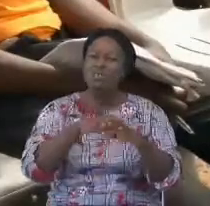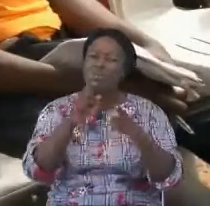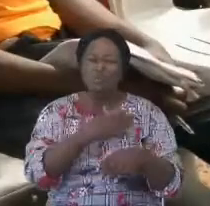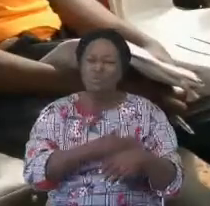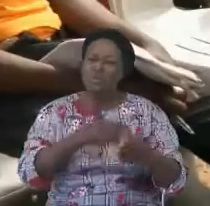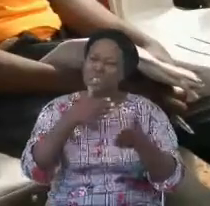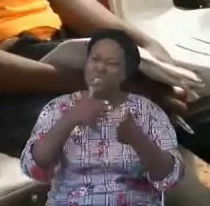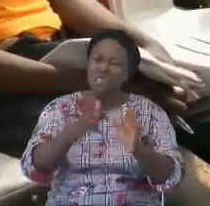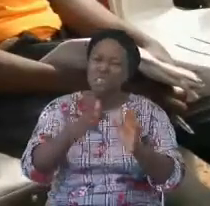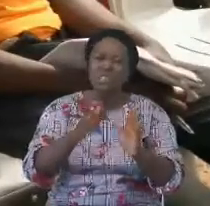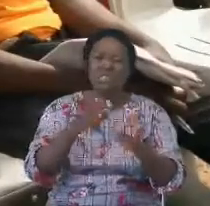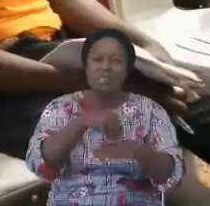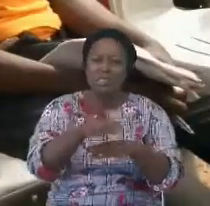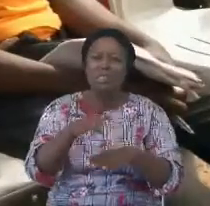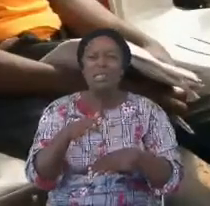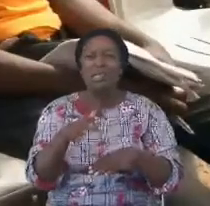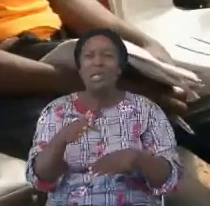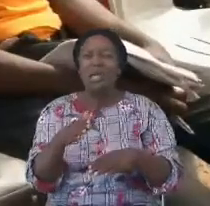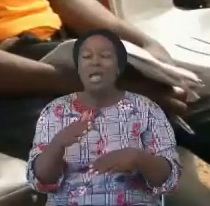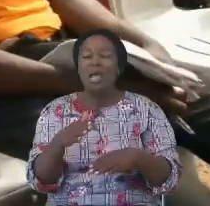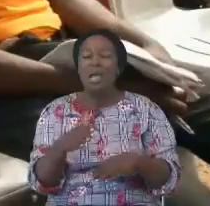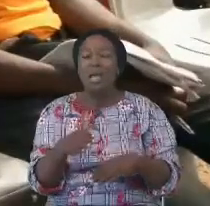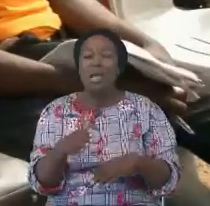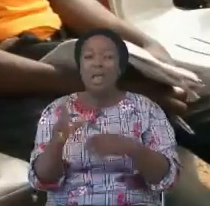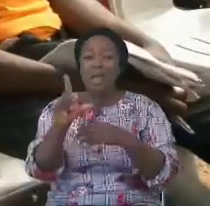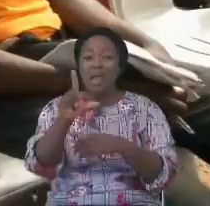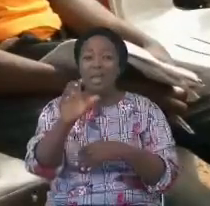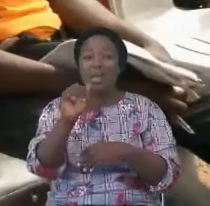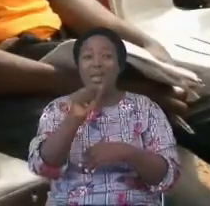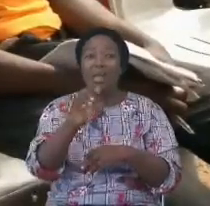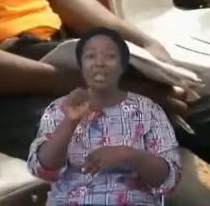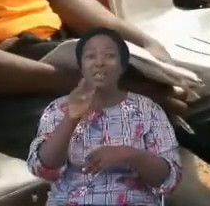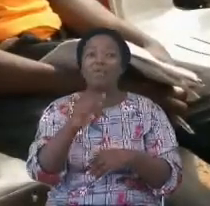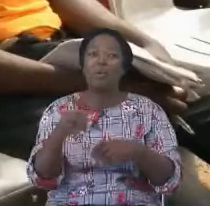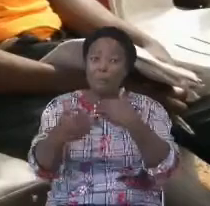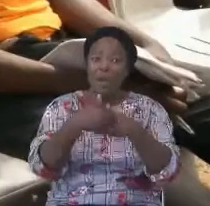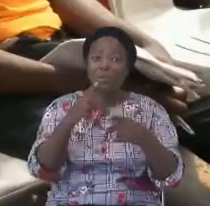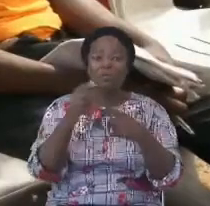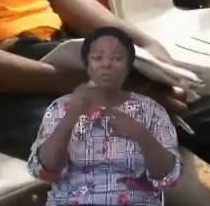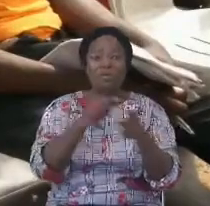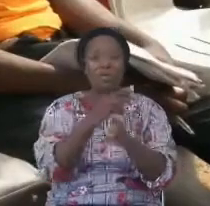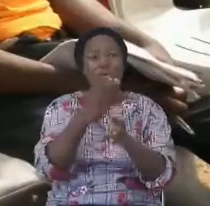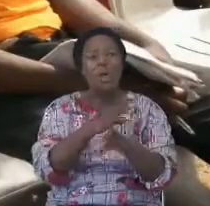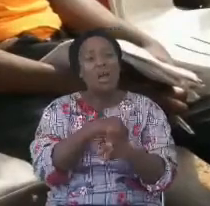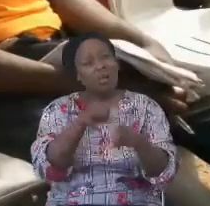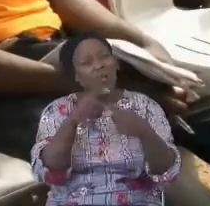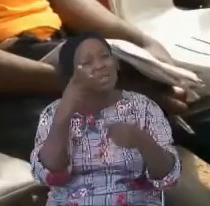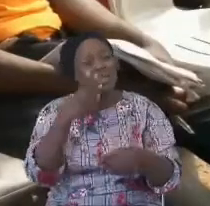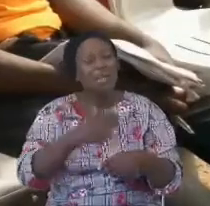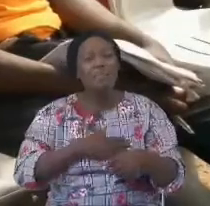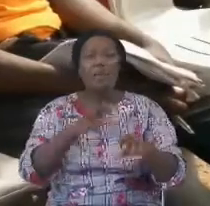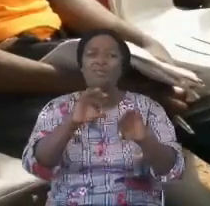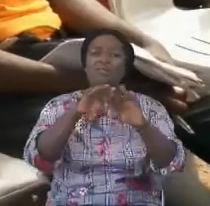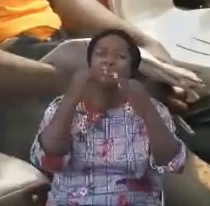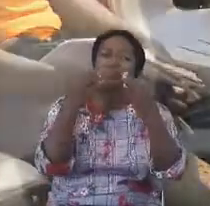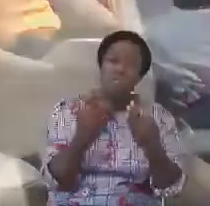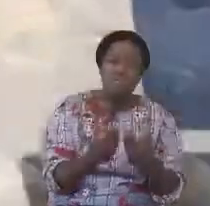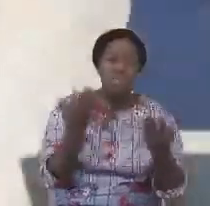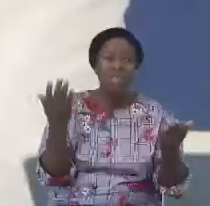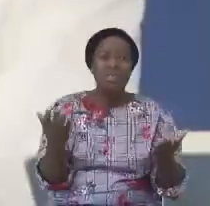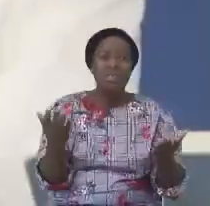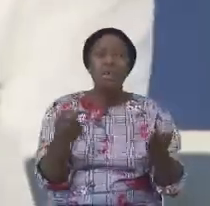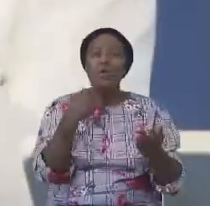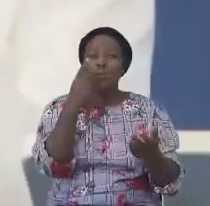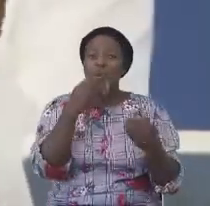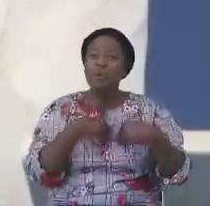there. And then he said, why don't you send Lazarus then back to the world and go and